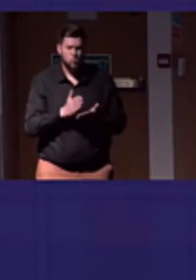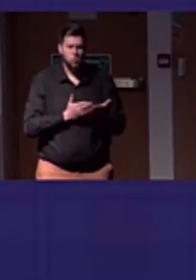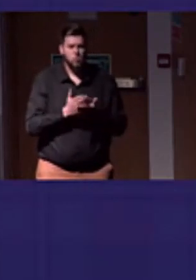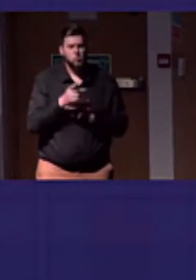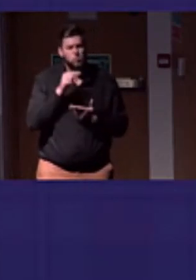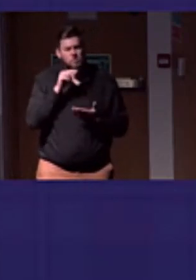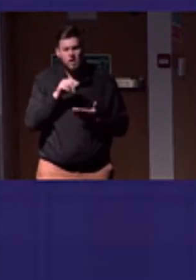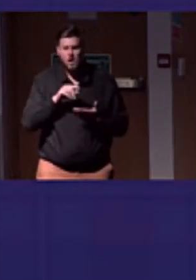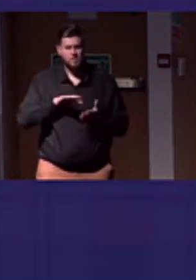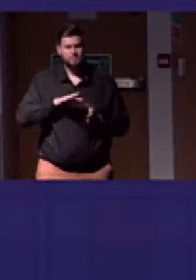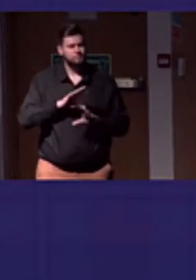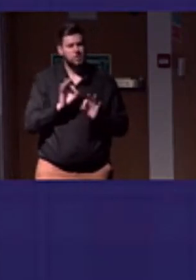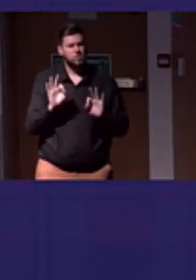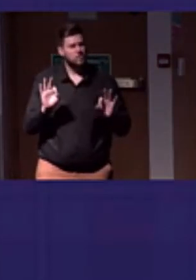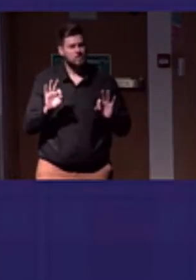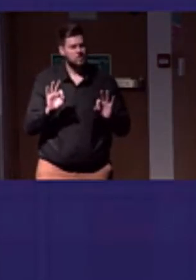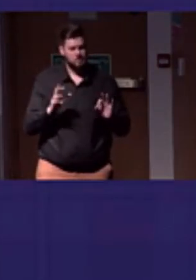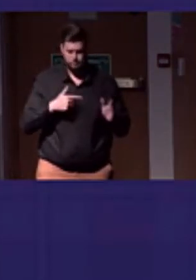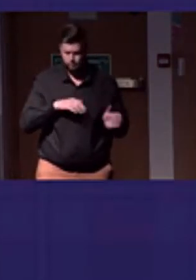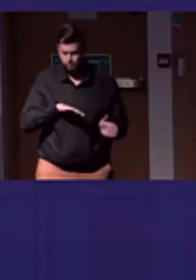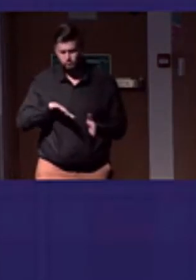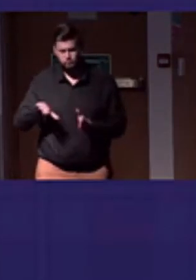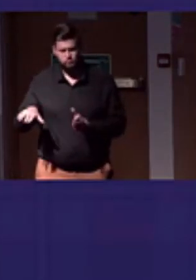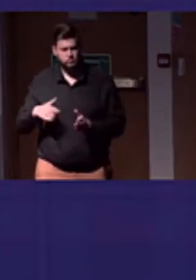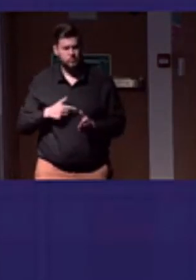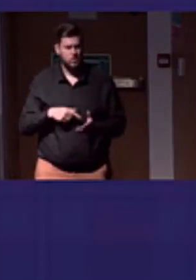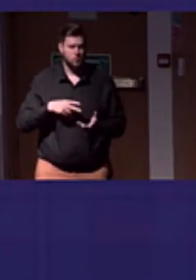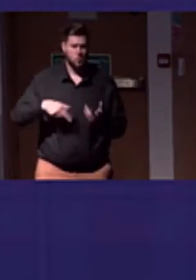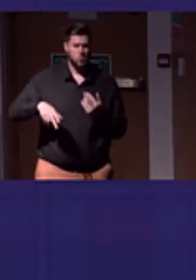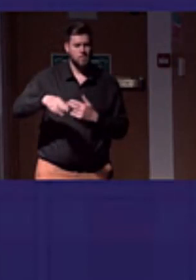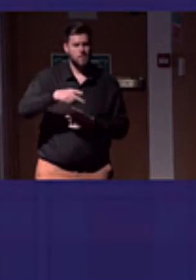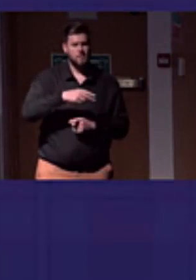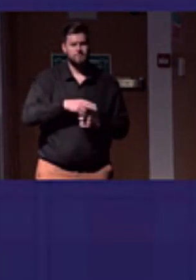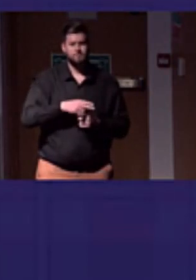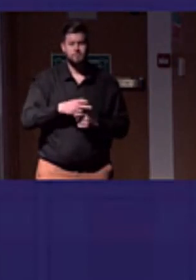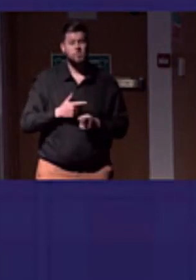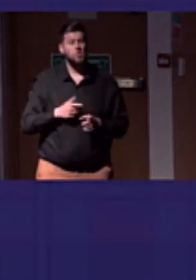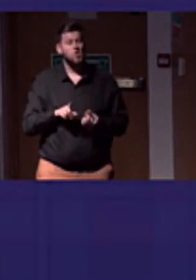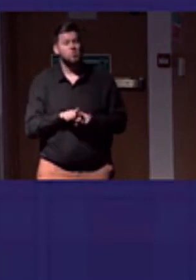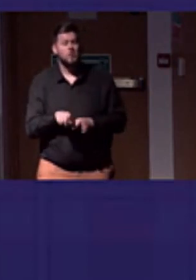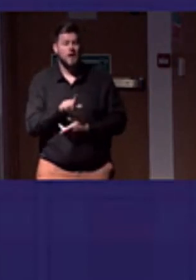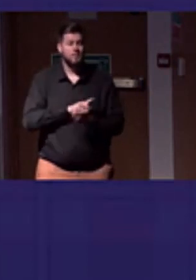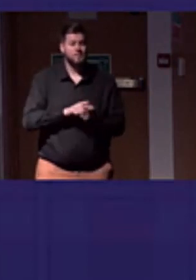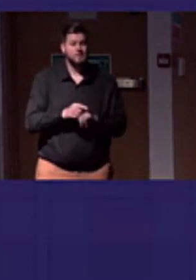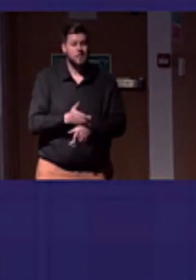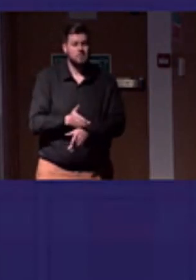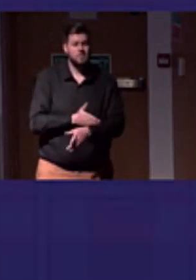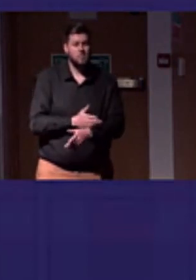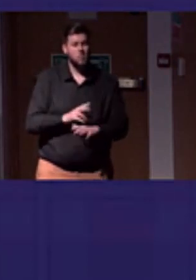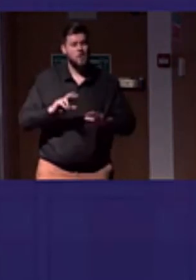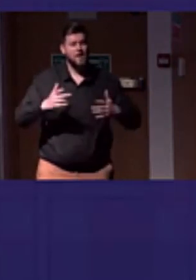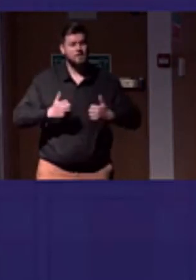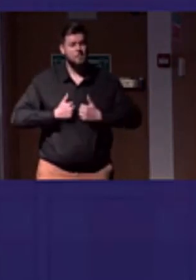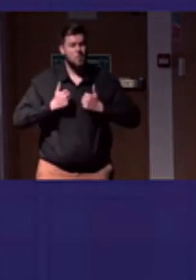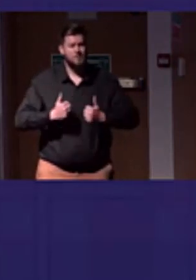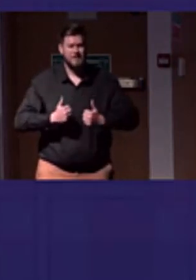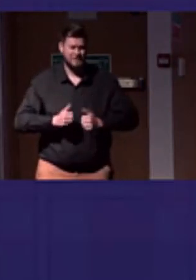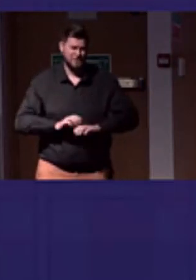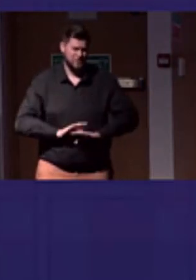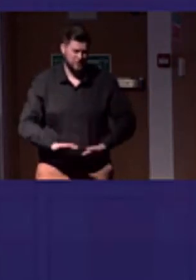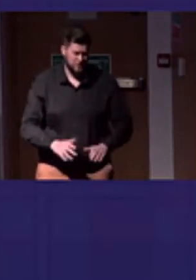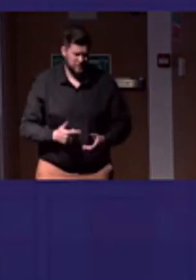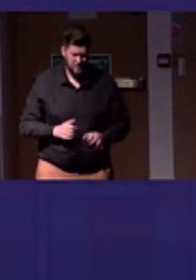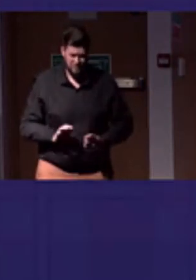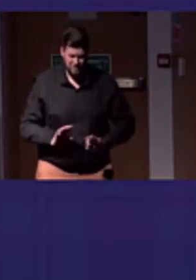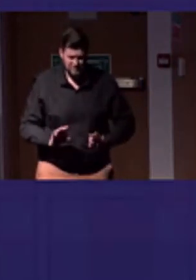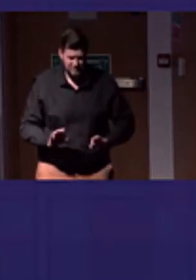a total break from work. 2, I don't do meetings before 8 a.m. with weird exceptions. Like, I just don't. I'm not better before 8